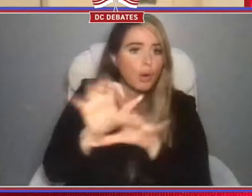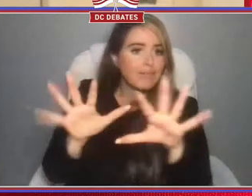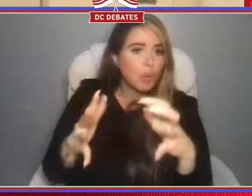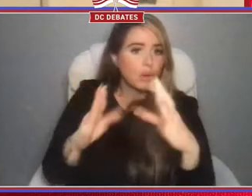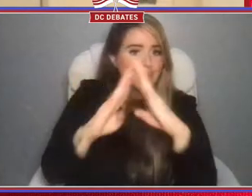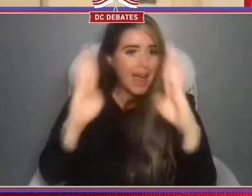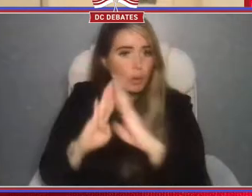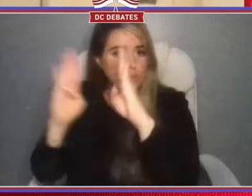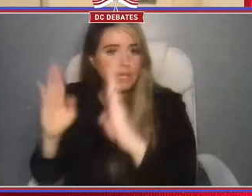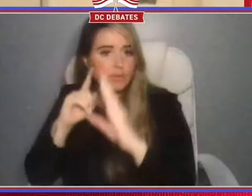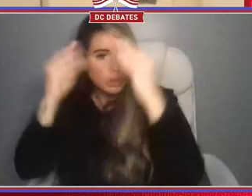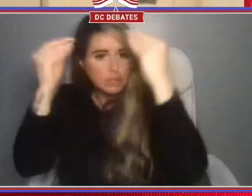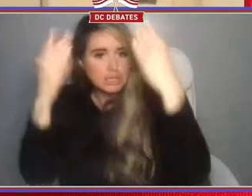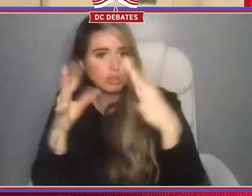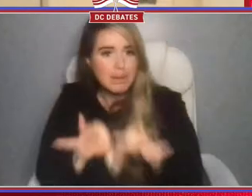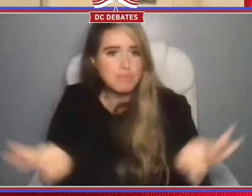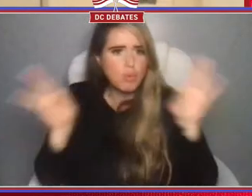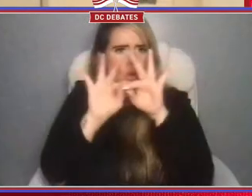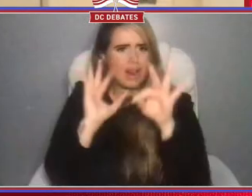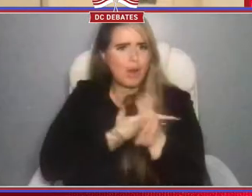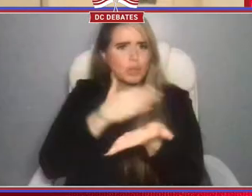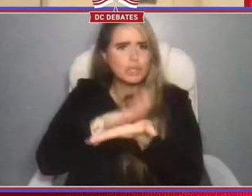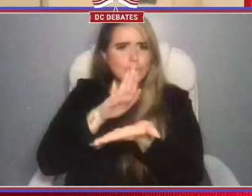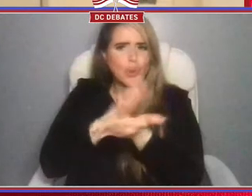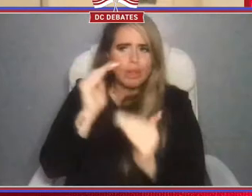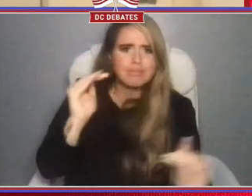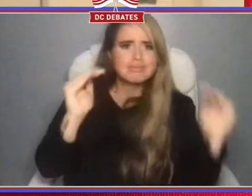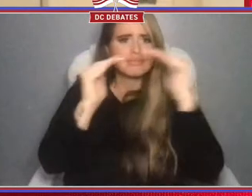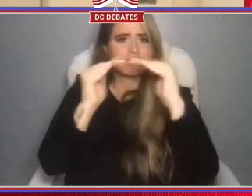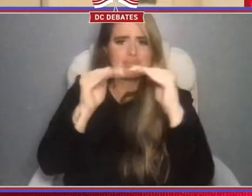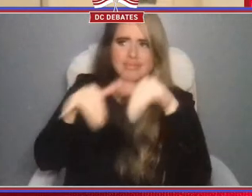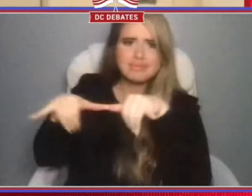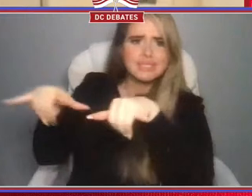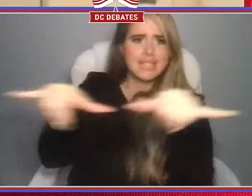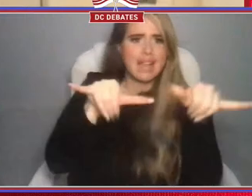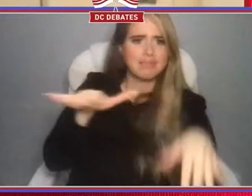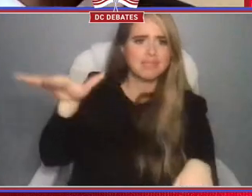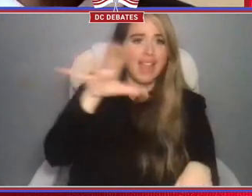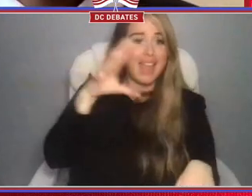schools can be competitive throughout the world and the best in America.